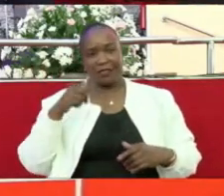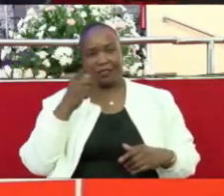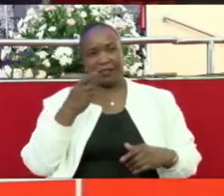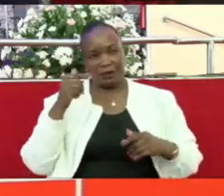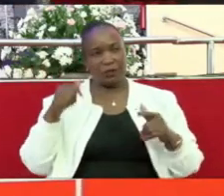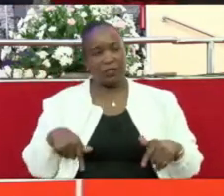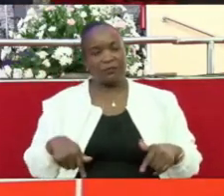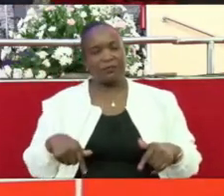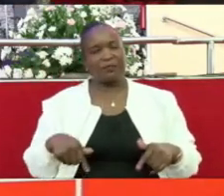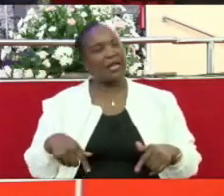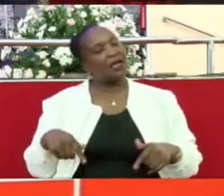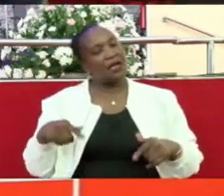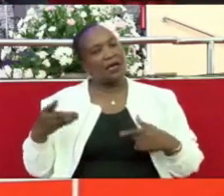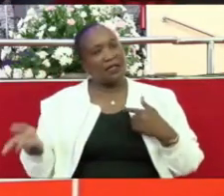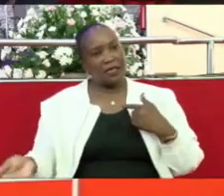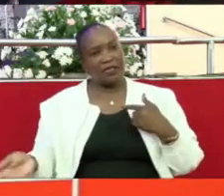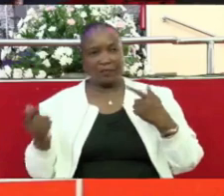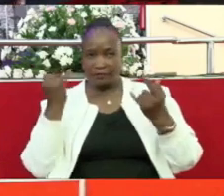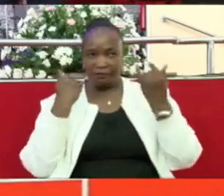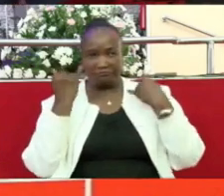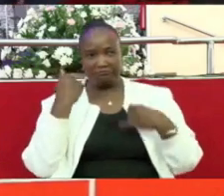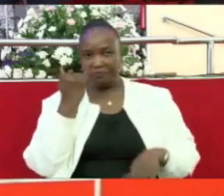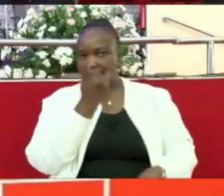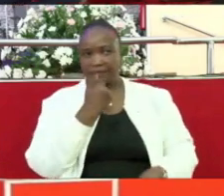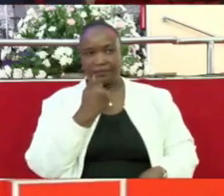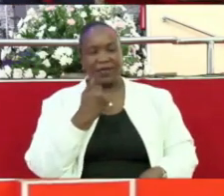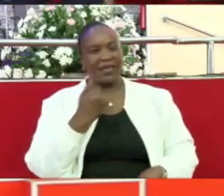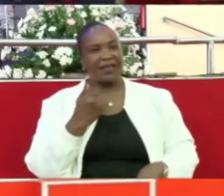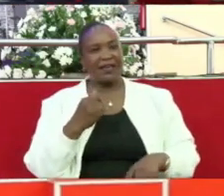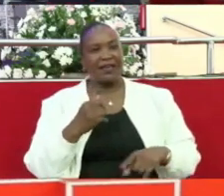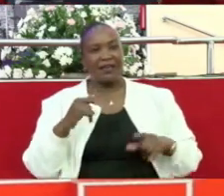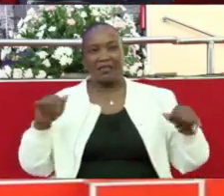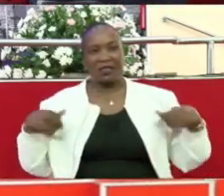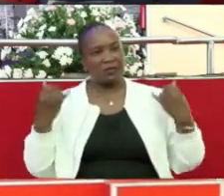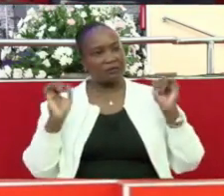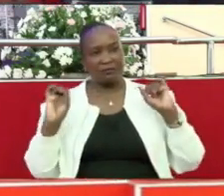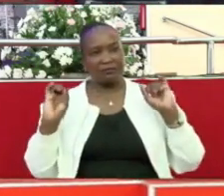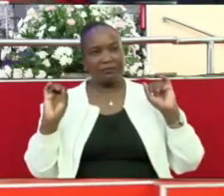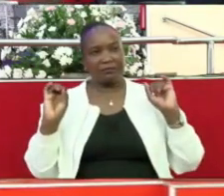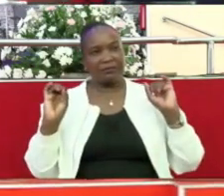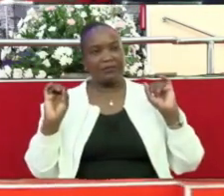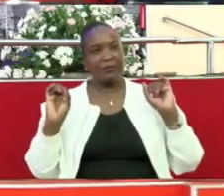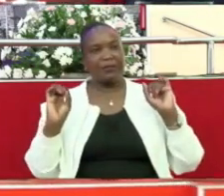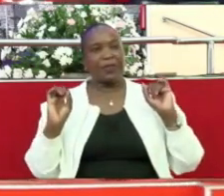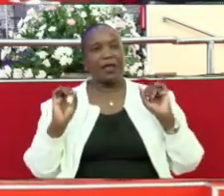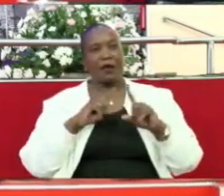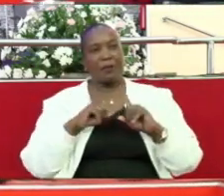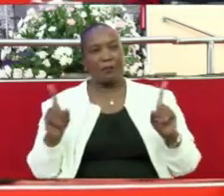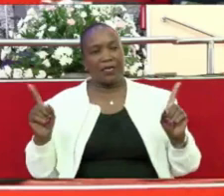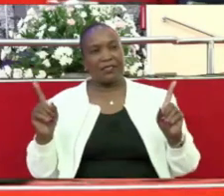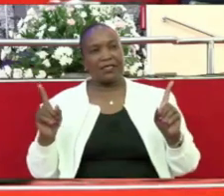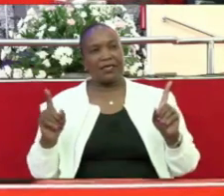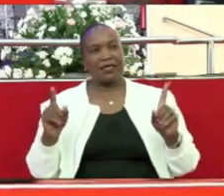it many other times. Pengine hata umelisoma mara mingi. But for this year, this is our clarion call. Lakini kwa mwaka huu ni wito wetu. That